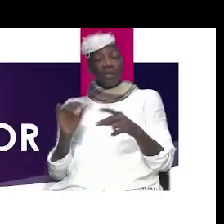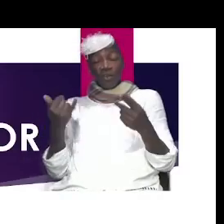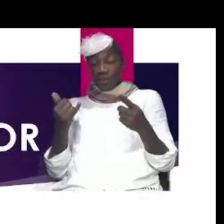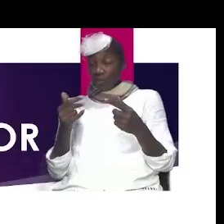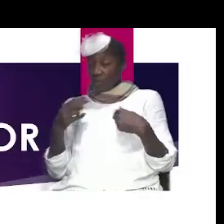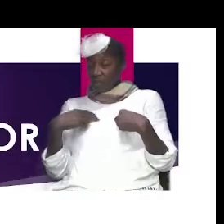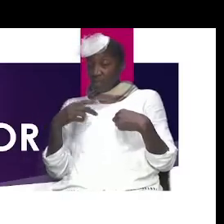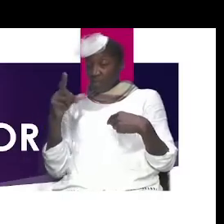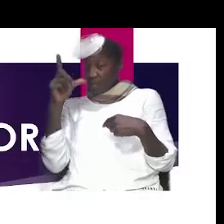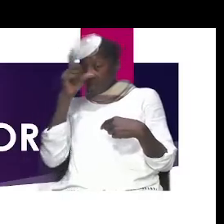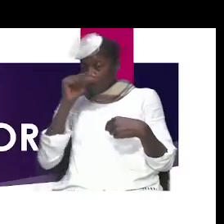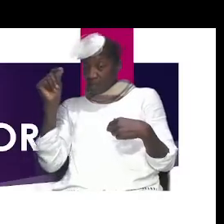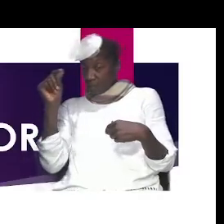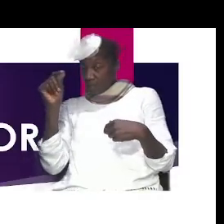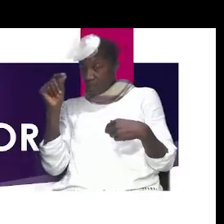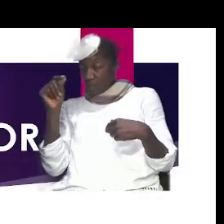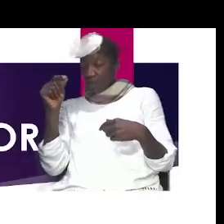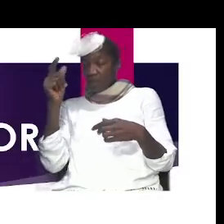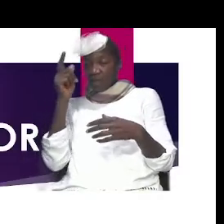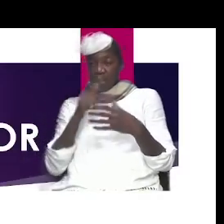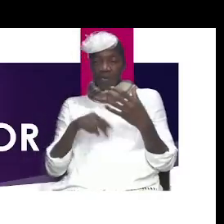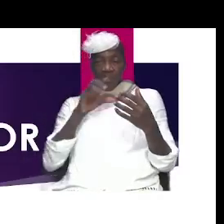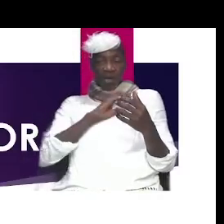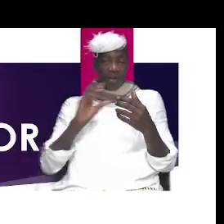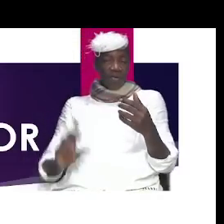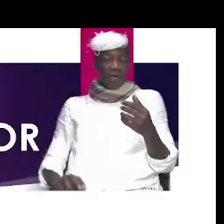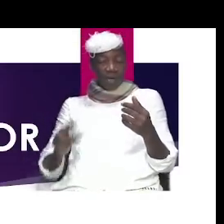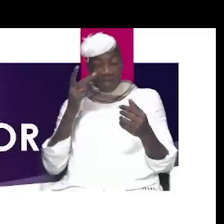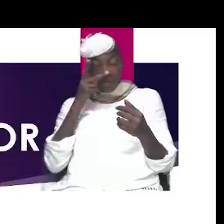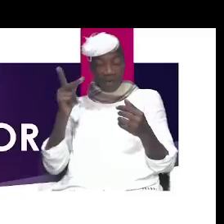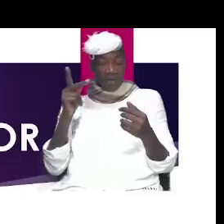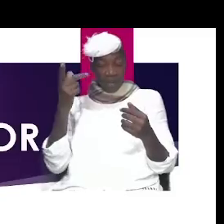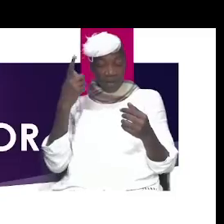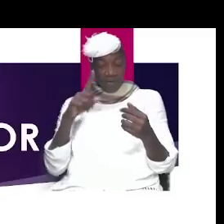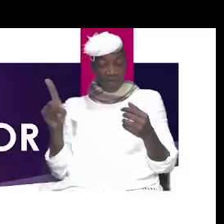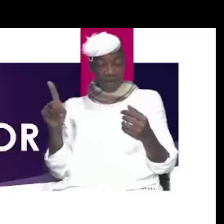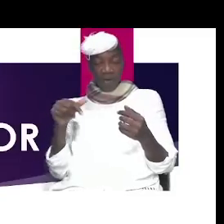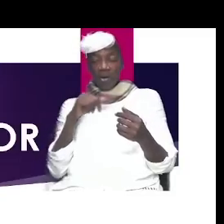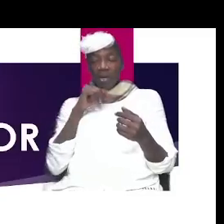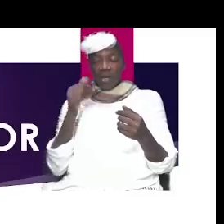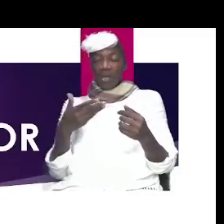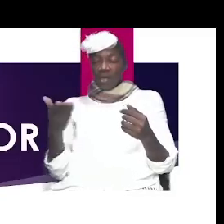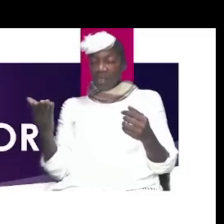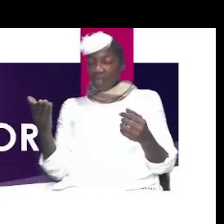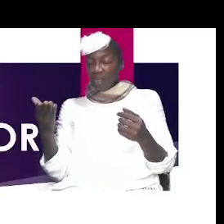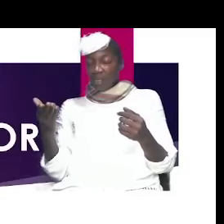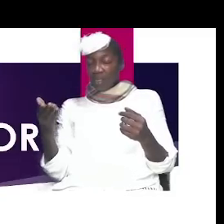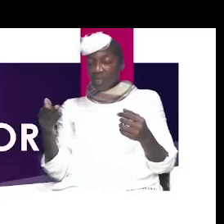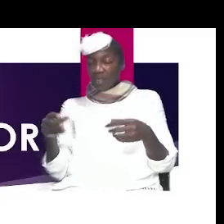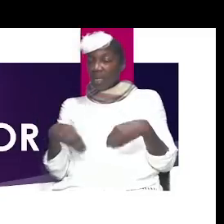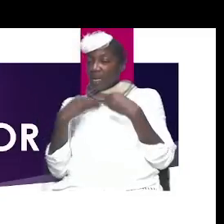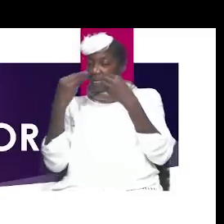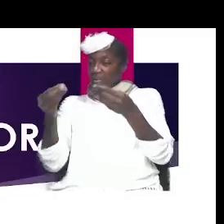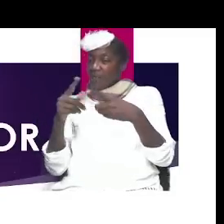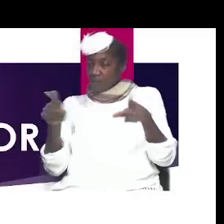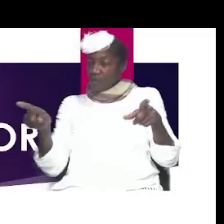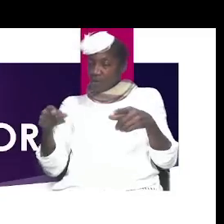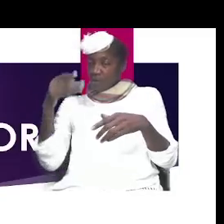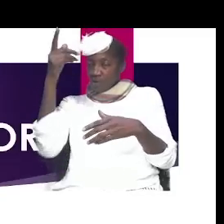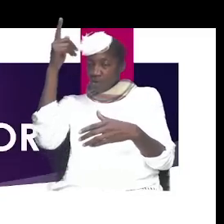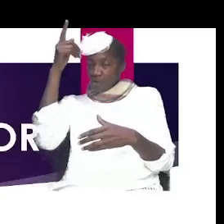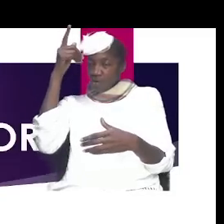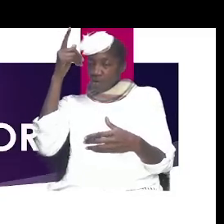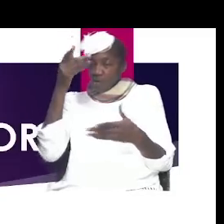looking for. Not the thing given, but what was behind it, the